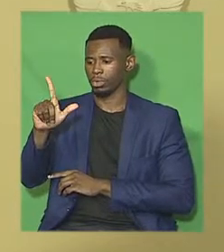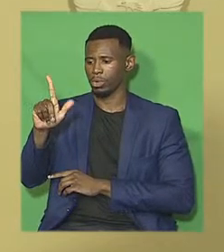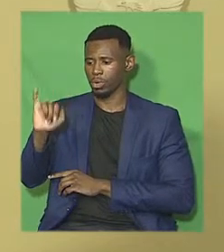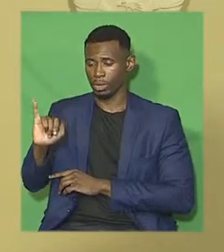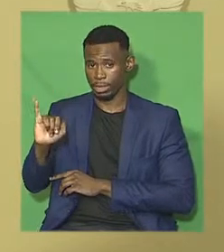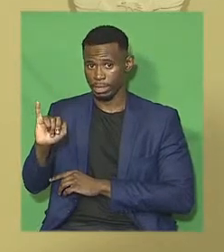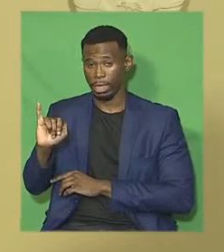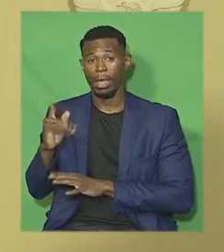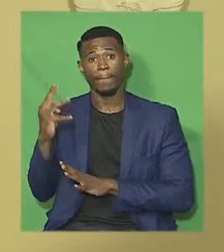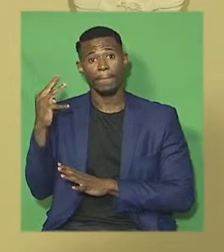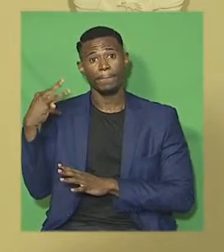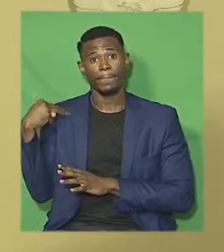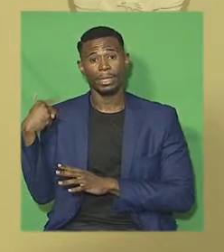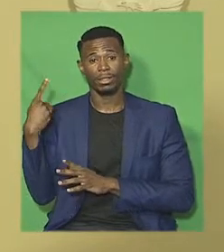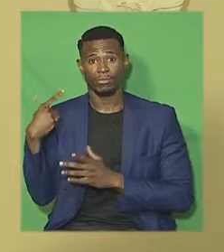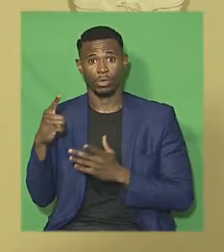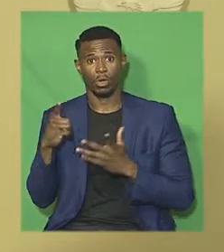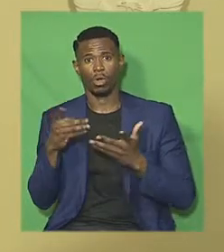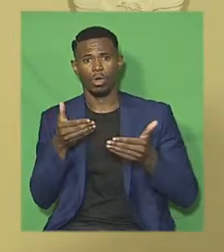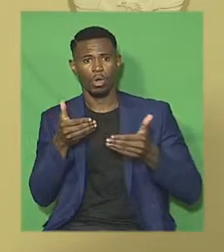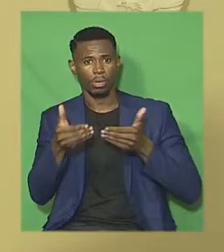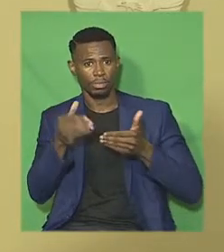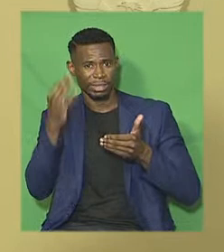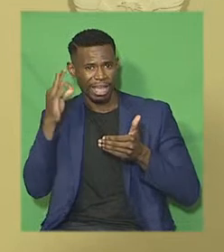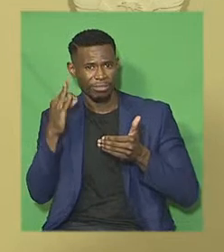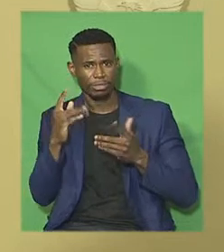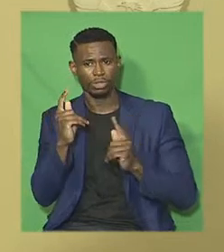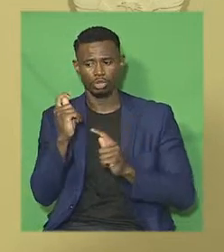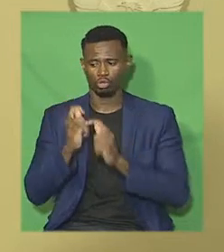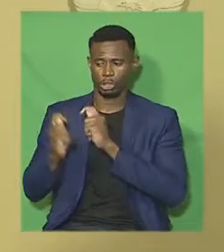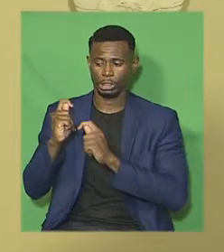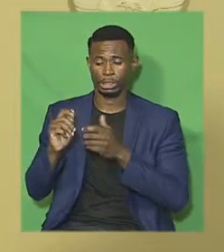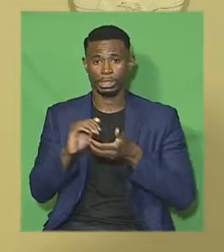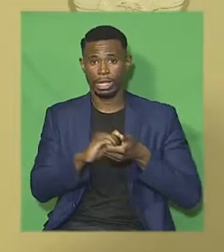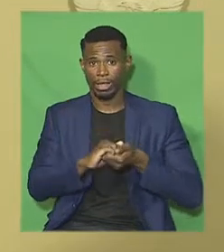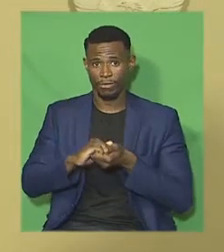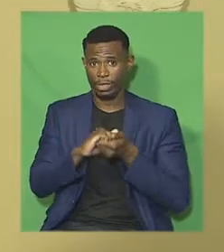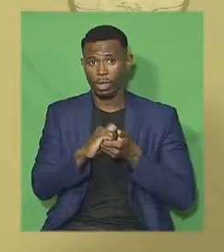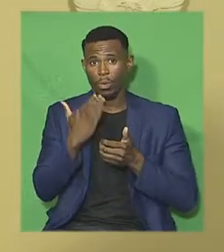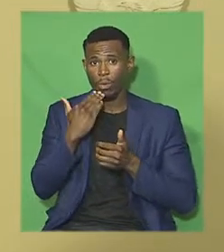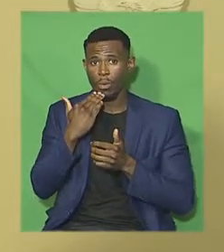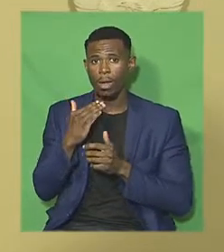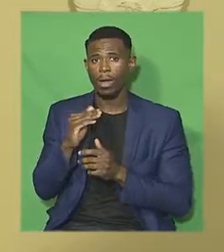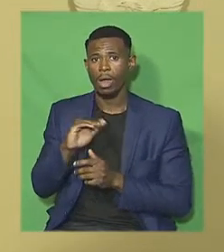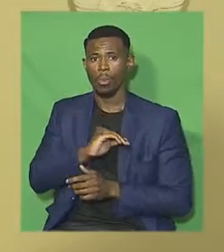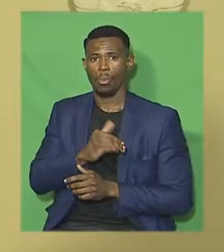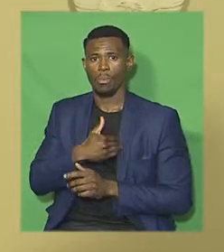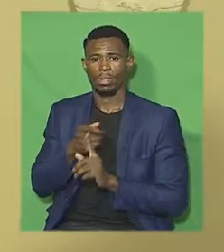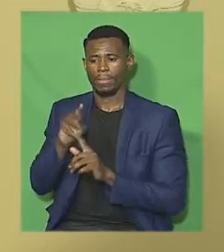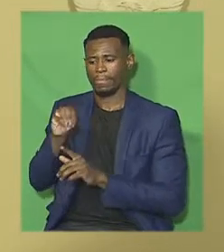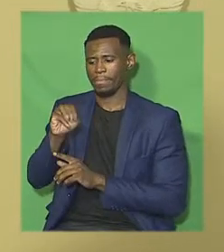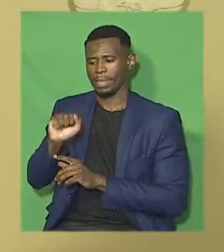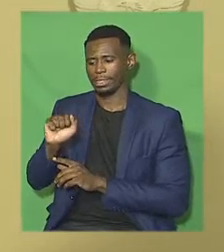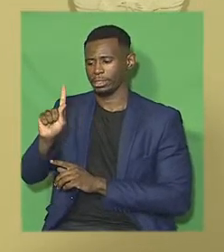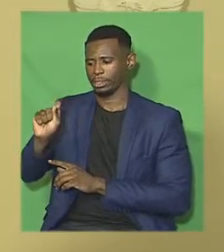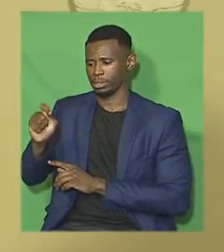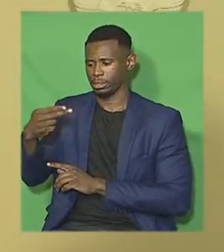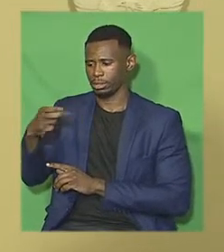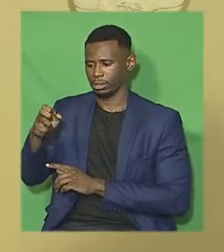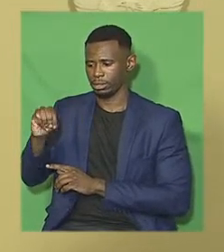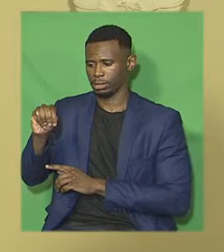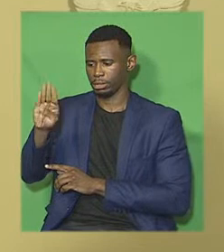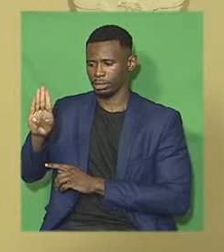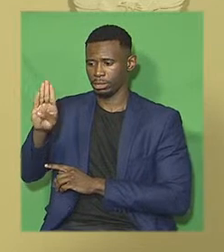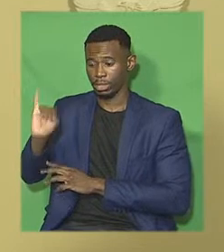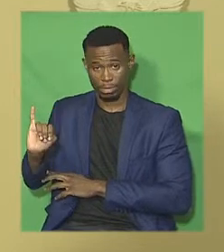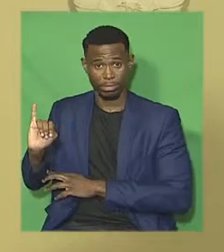of Cooperative Governance and Traditional Affairs will be Ms. Thembing Kadimeng. Minister